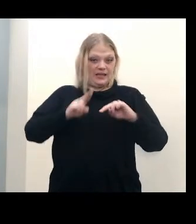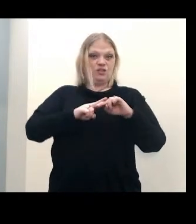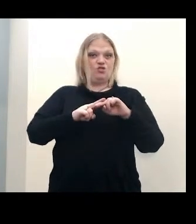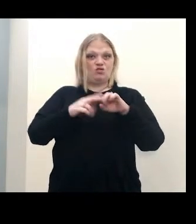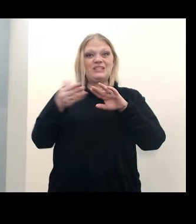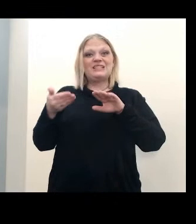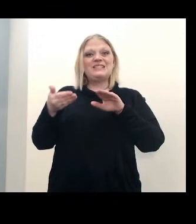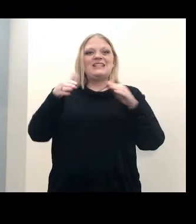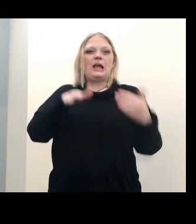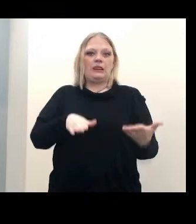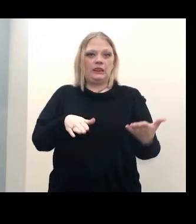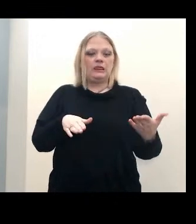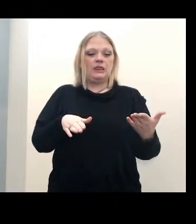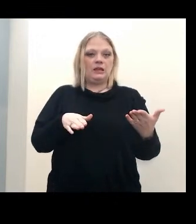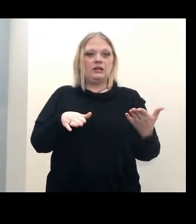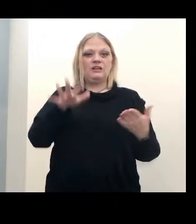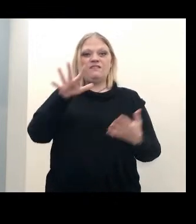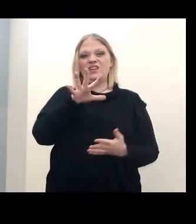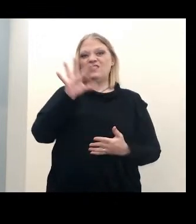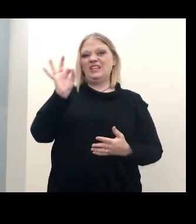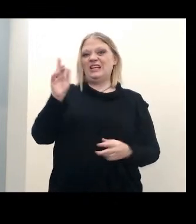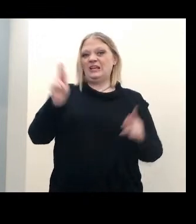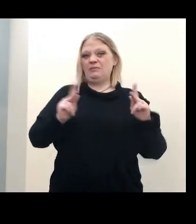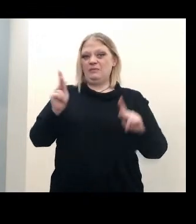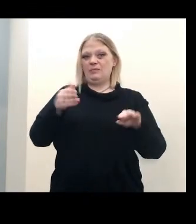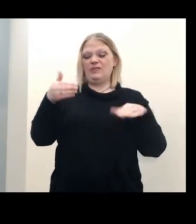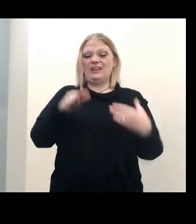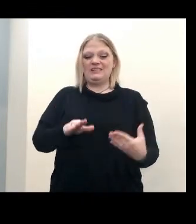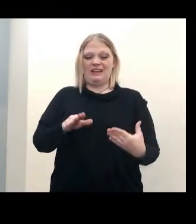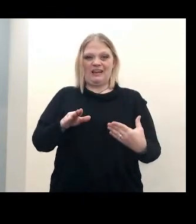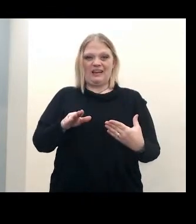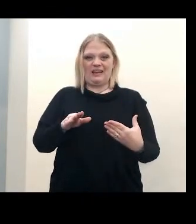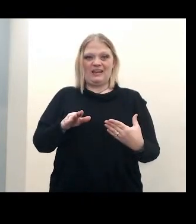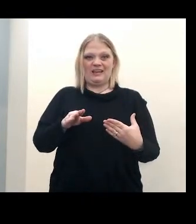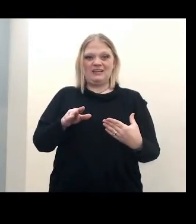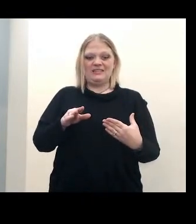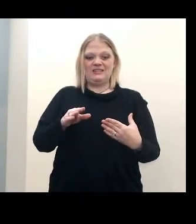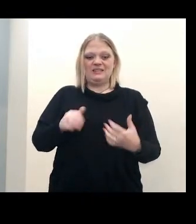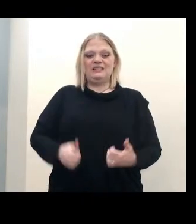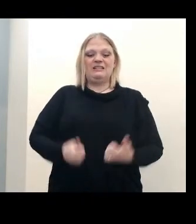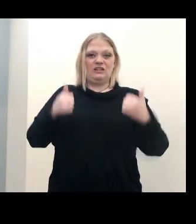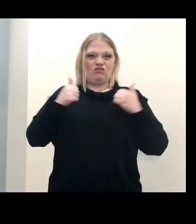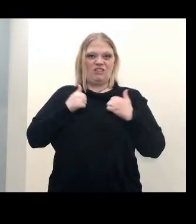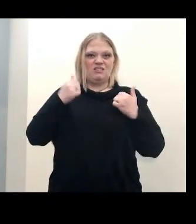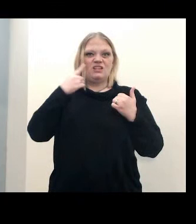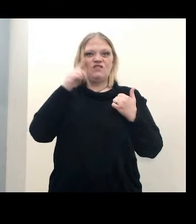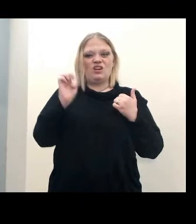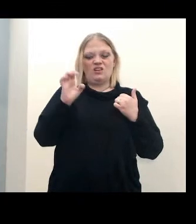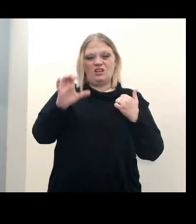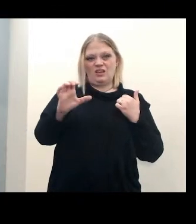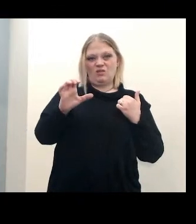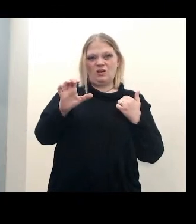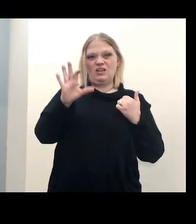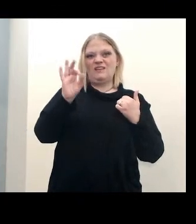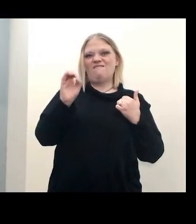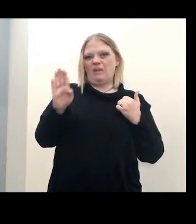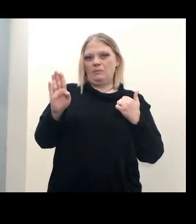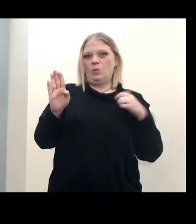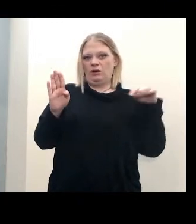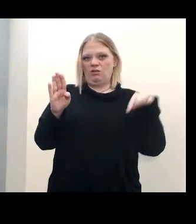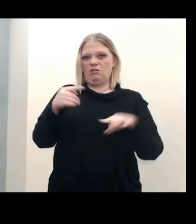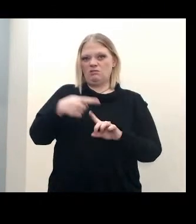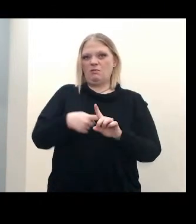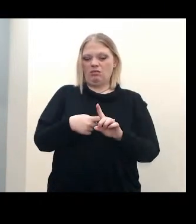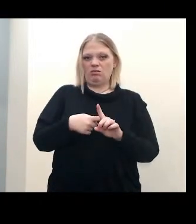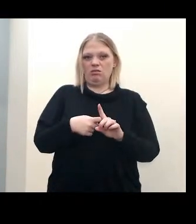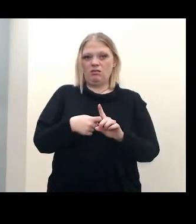deaths. There are 59 individuals who died of COVID-19 that are Erie County residents in February 21, and the